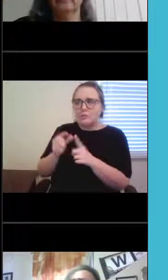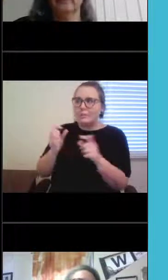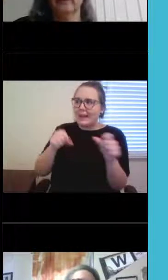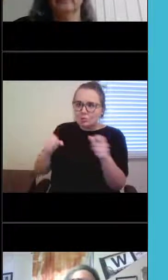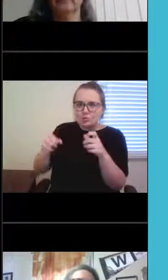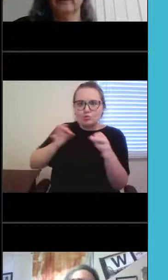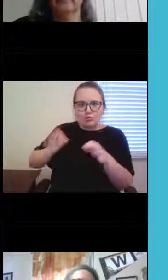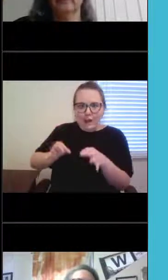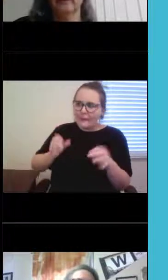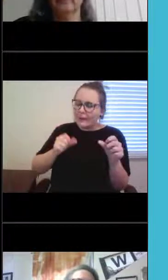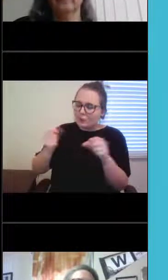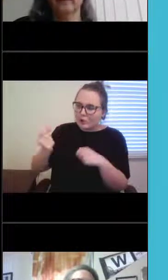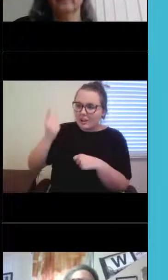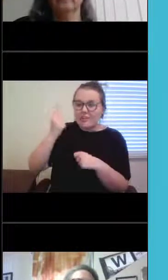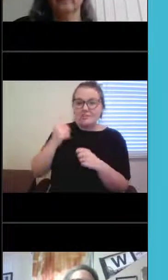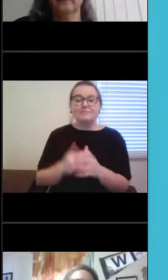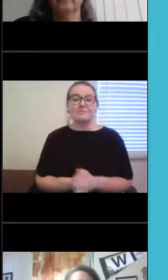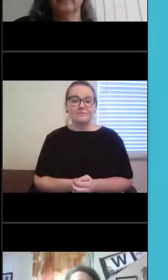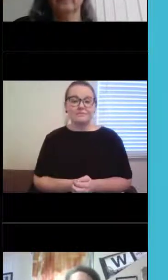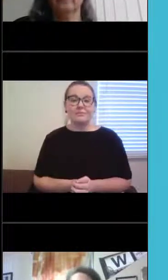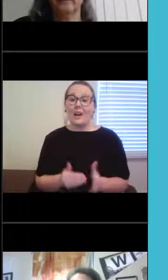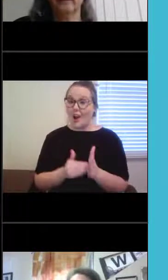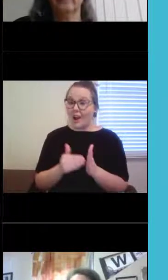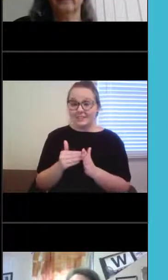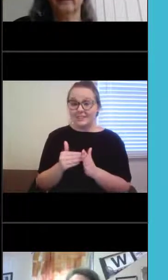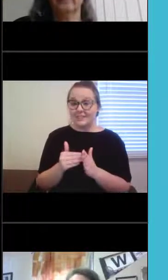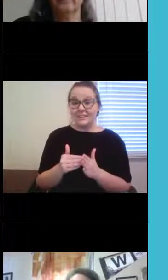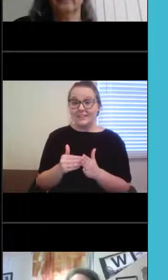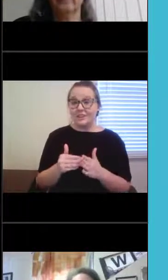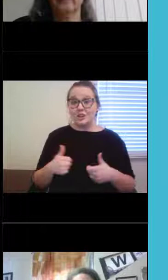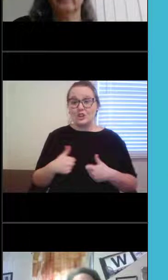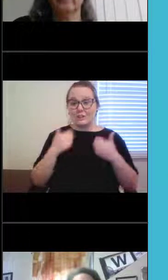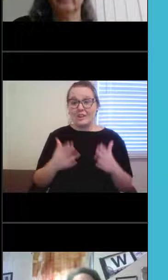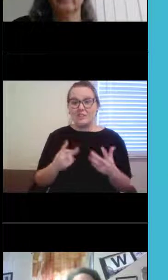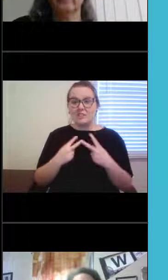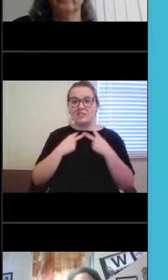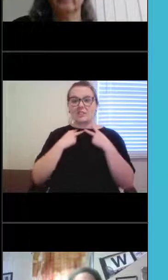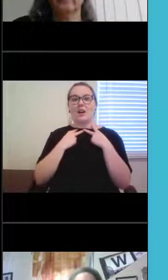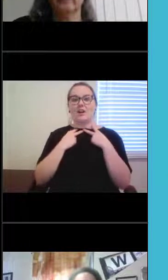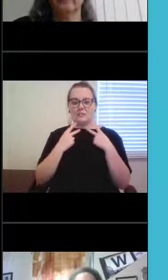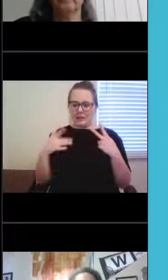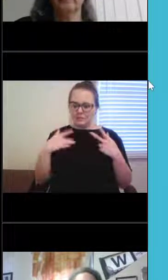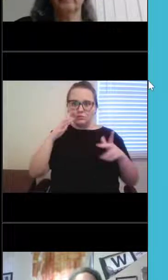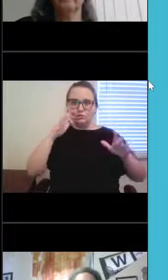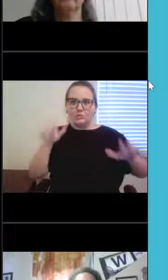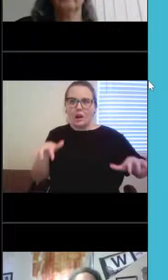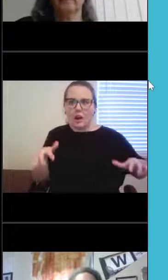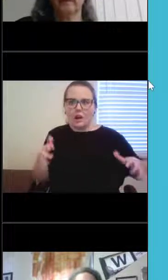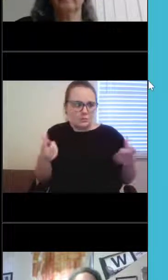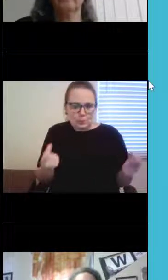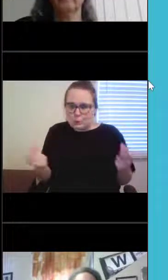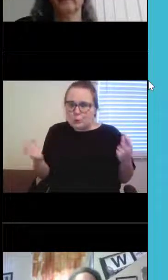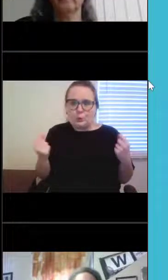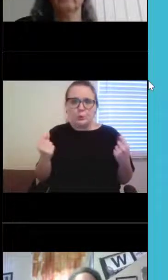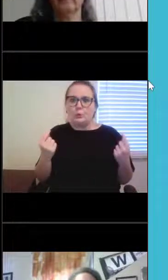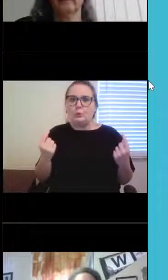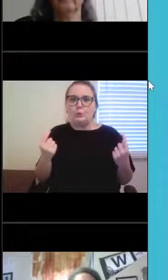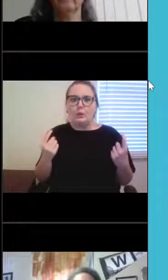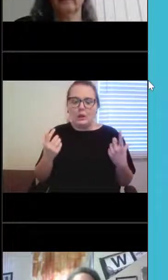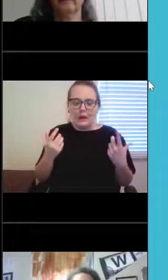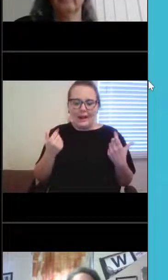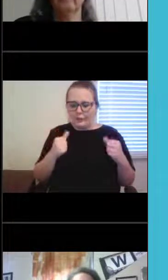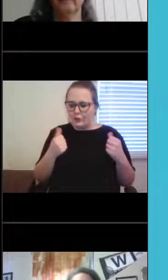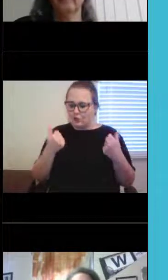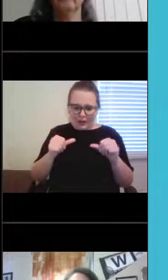And oftentimes, survivors are stuck in a place of shock and kind of slowly putting